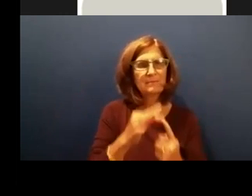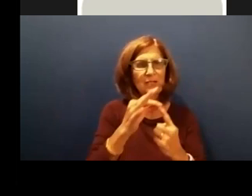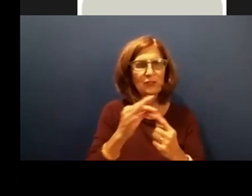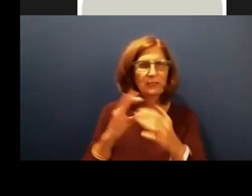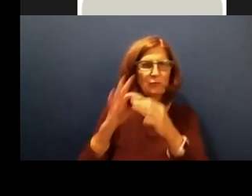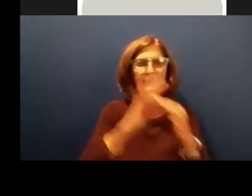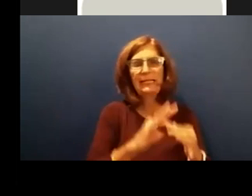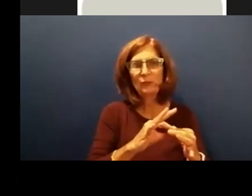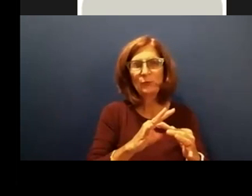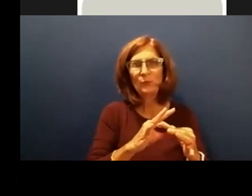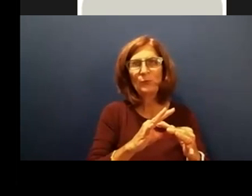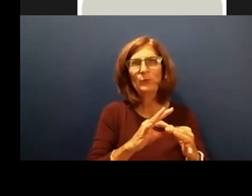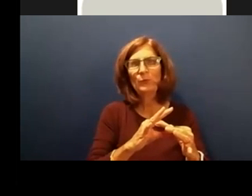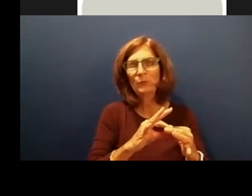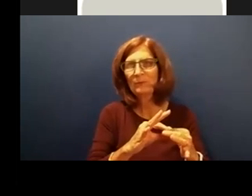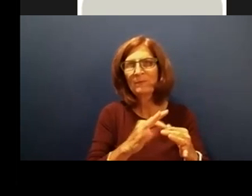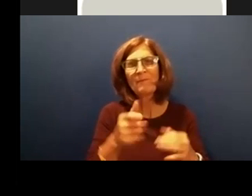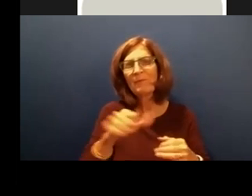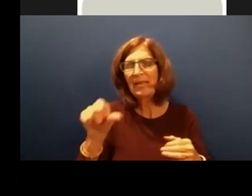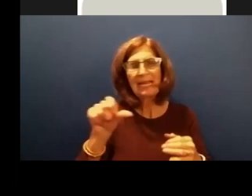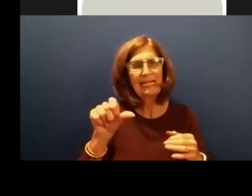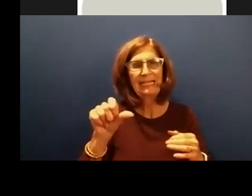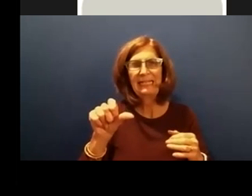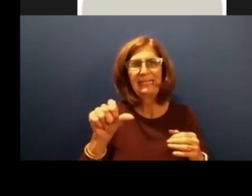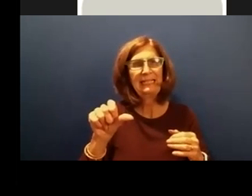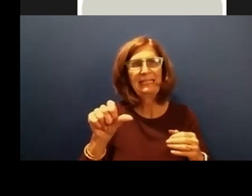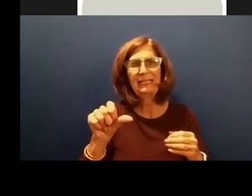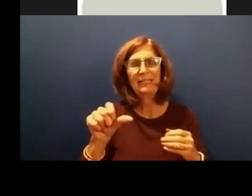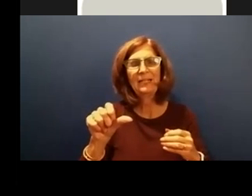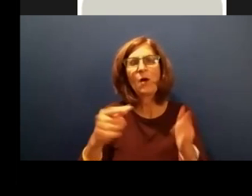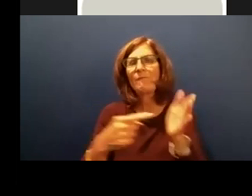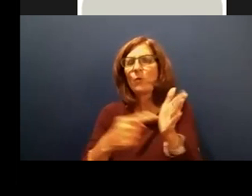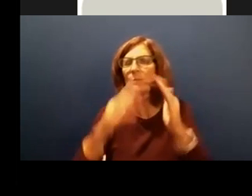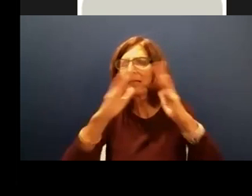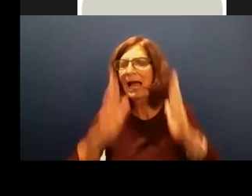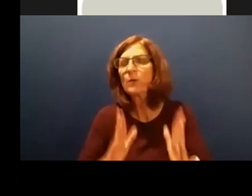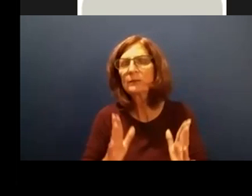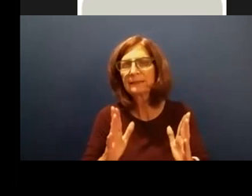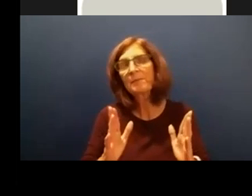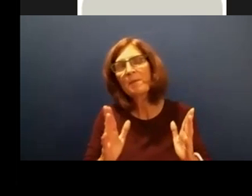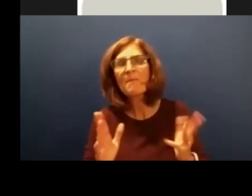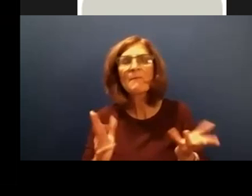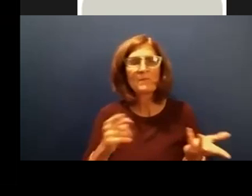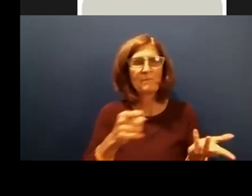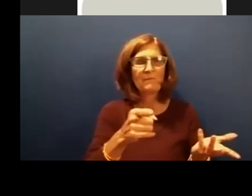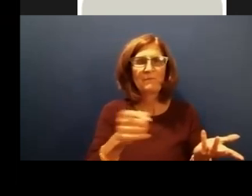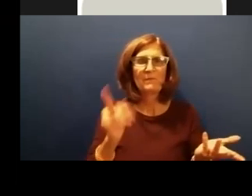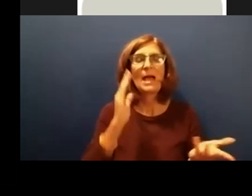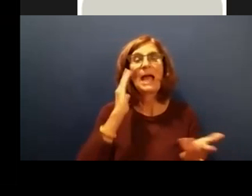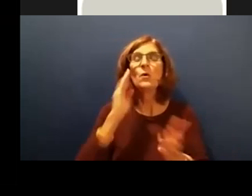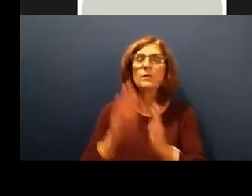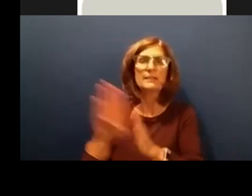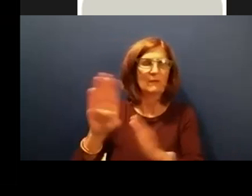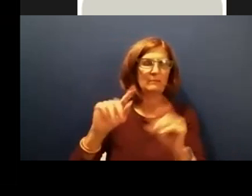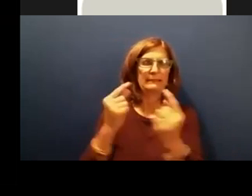the feasibility for any additional units of affordable housing. I know this is something that the development team and the